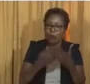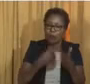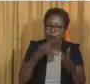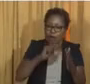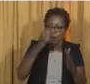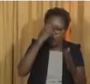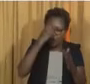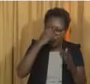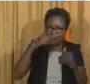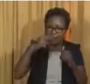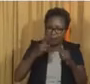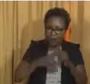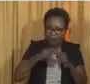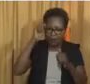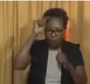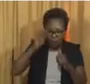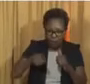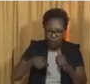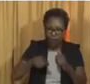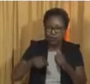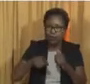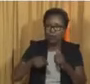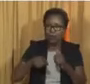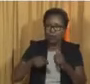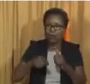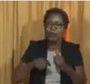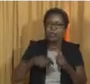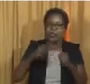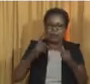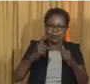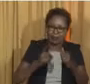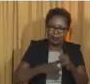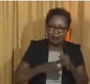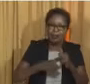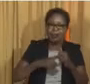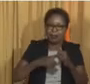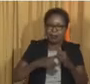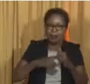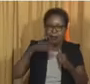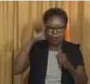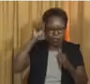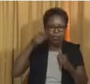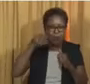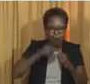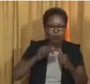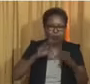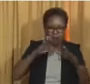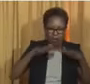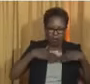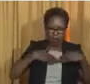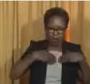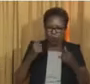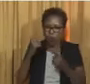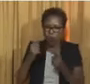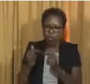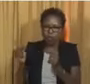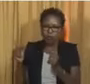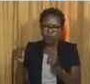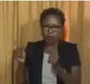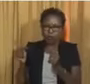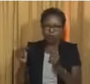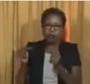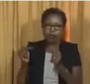judges with 6 judges dissenting, the Supreme Court of India held that the 24th, 25th, and